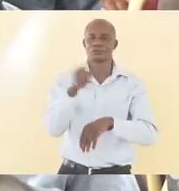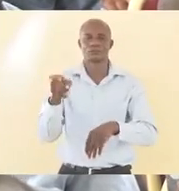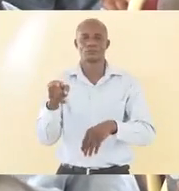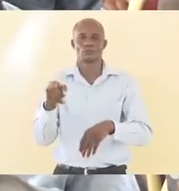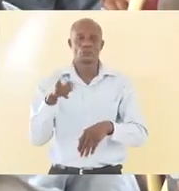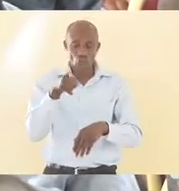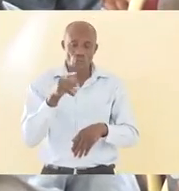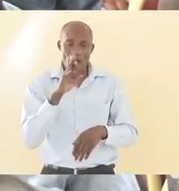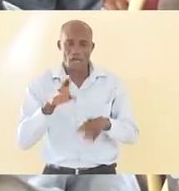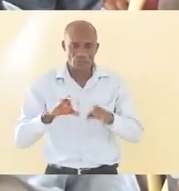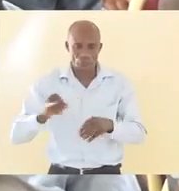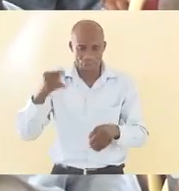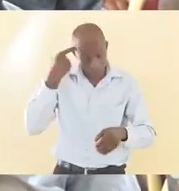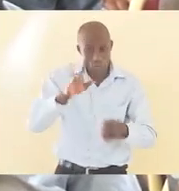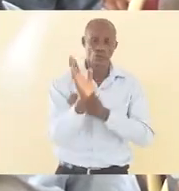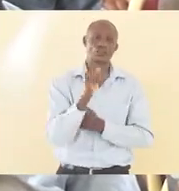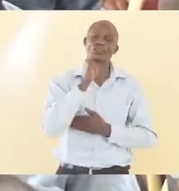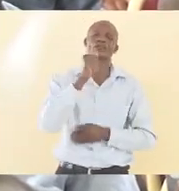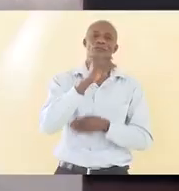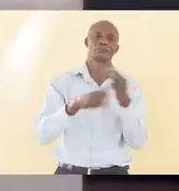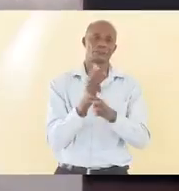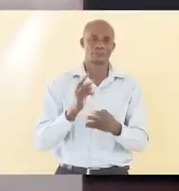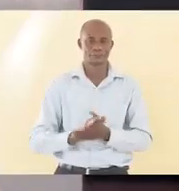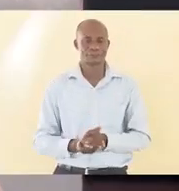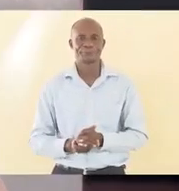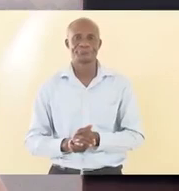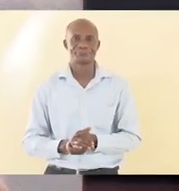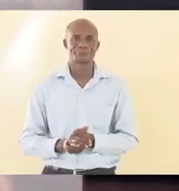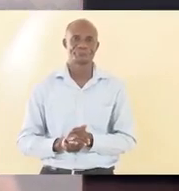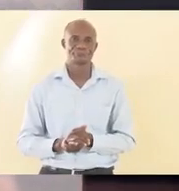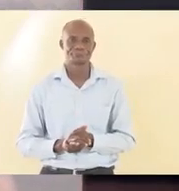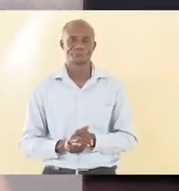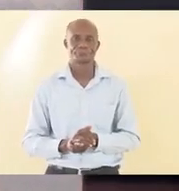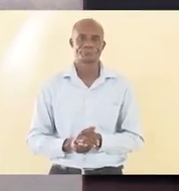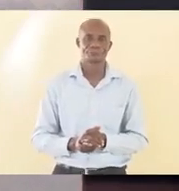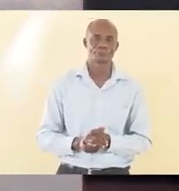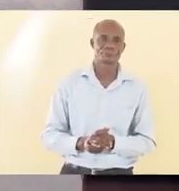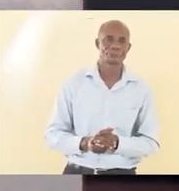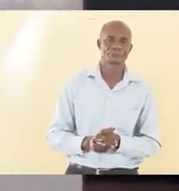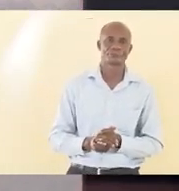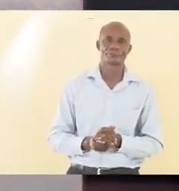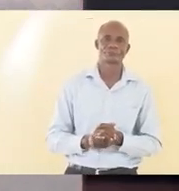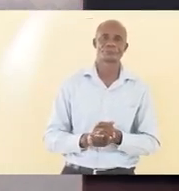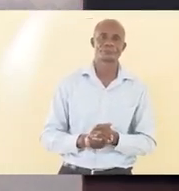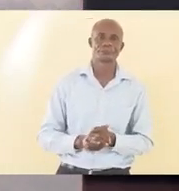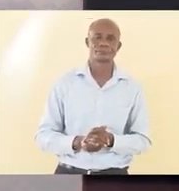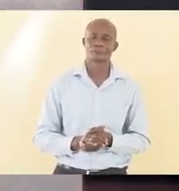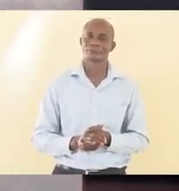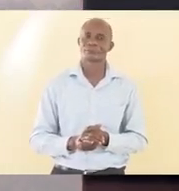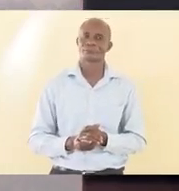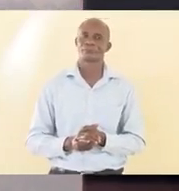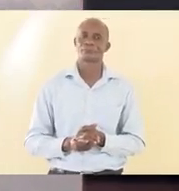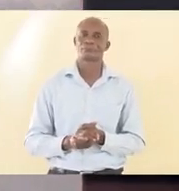for God and not for the world. There is a speaker on TED, I think, and she's a writer also. Her name is